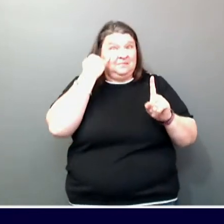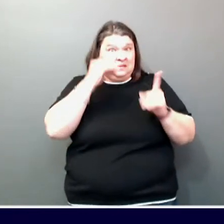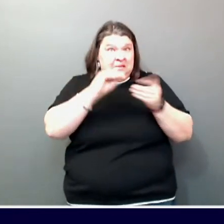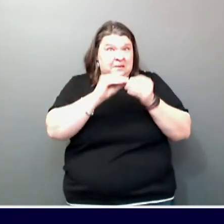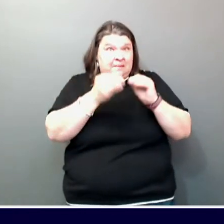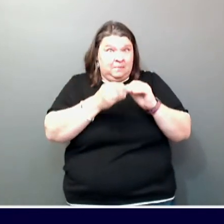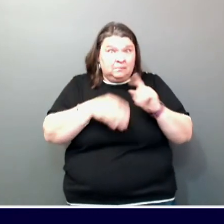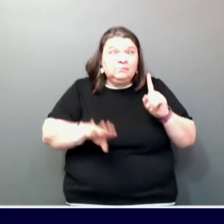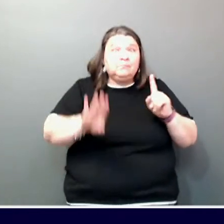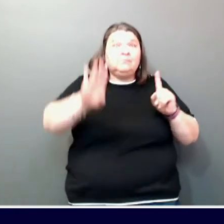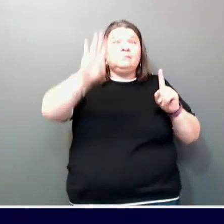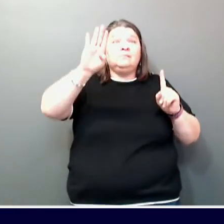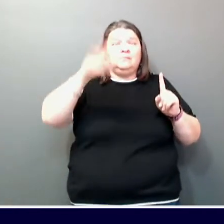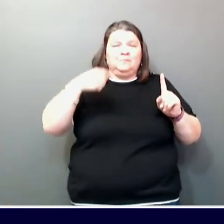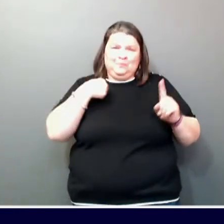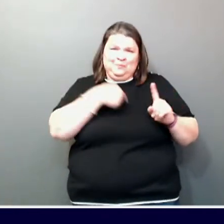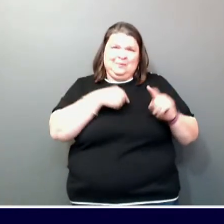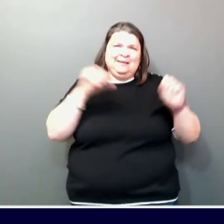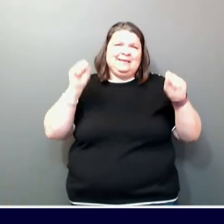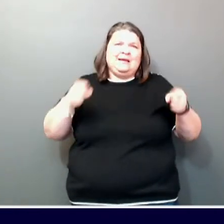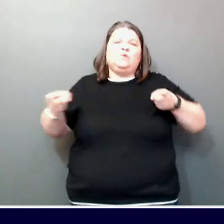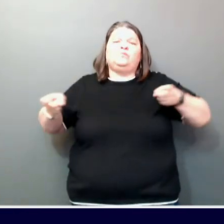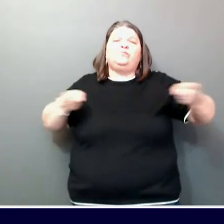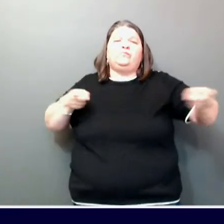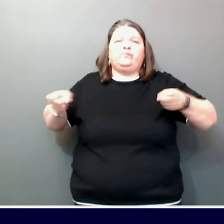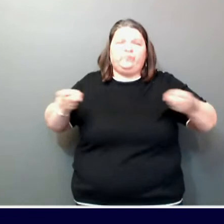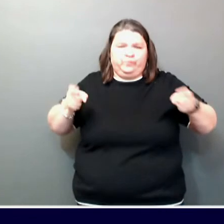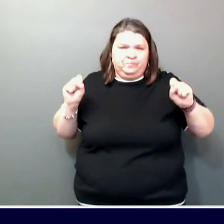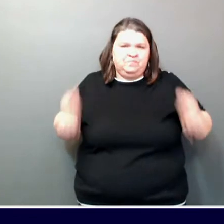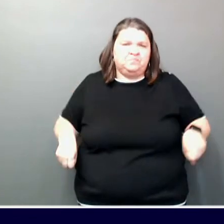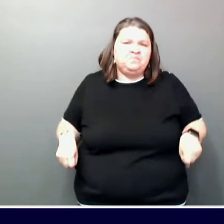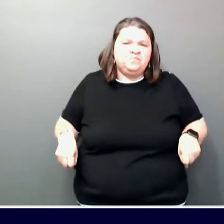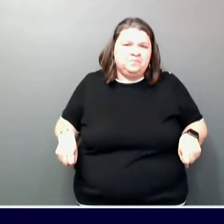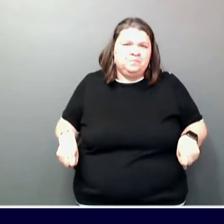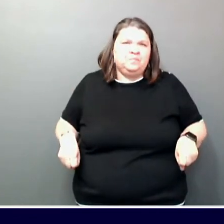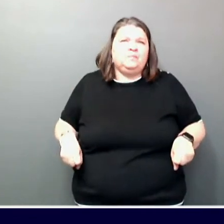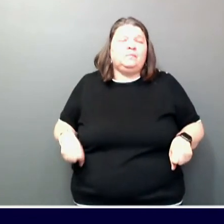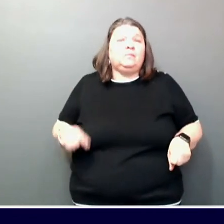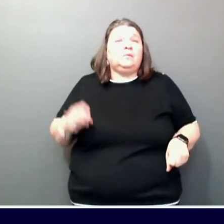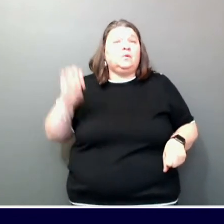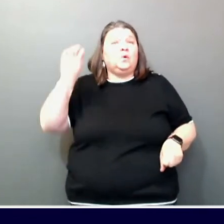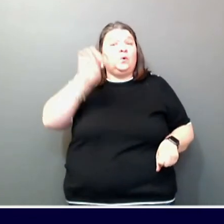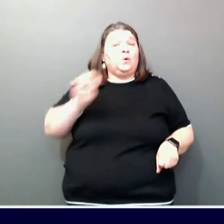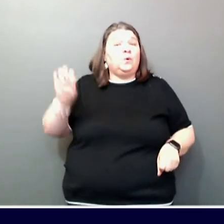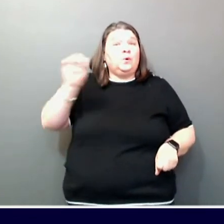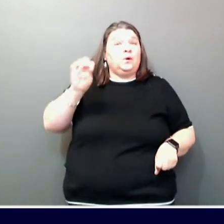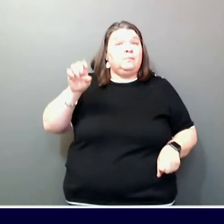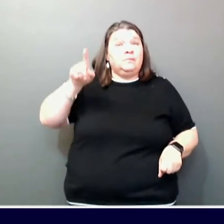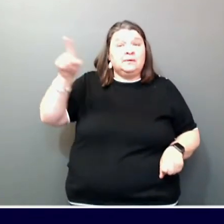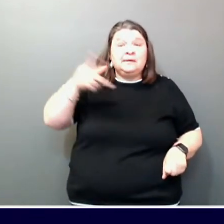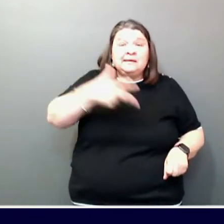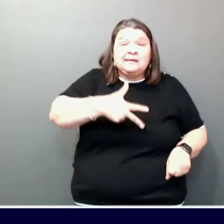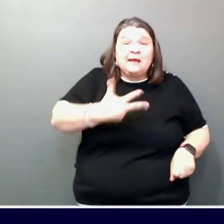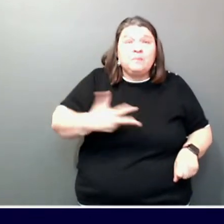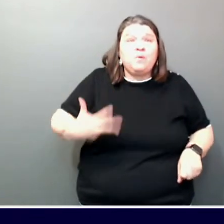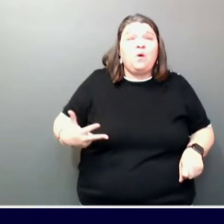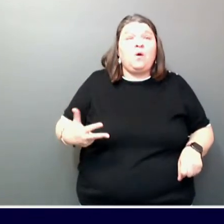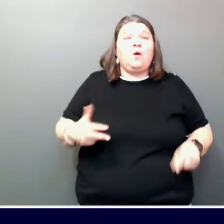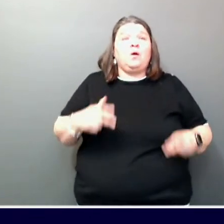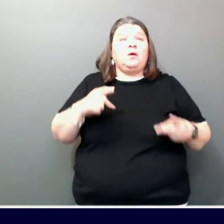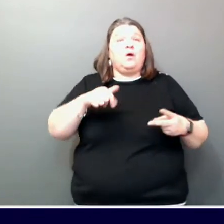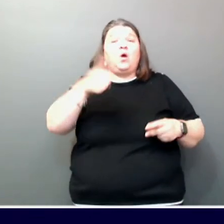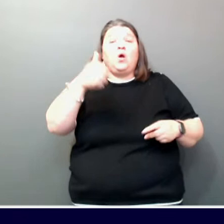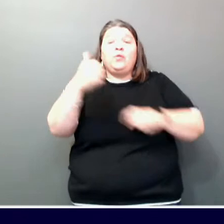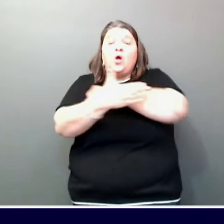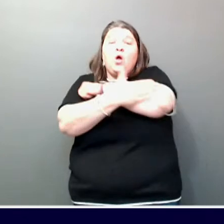been working its way right now across Scandinavian countries, Denmark and Norway in particular, that seems to be